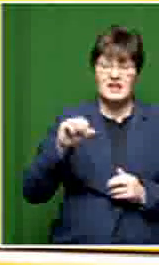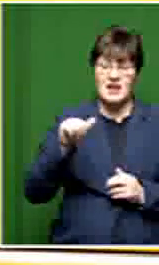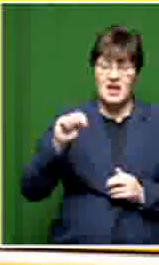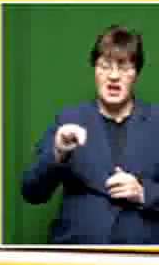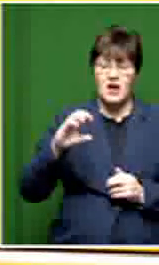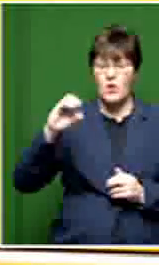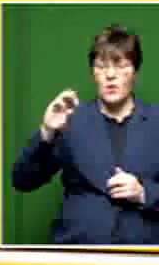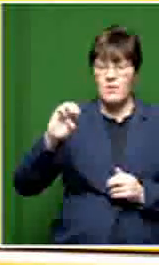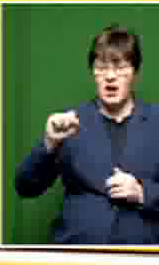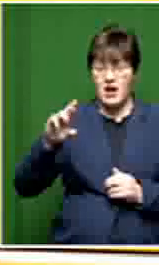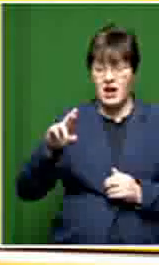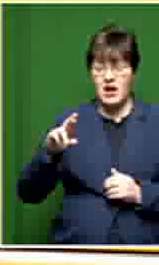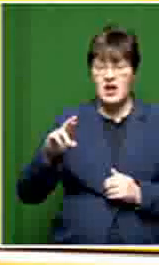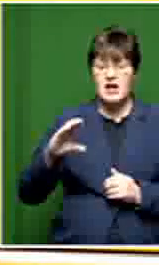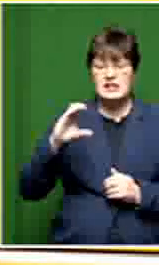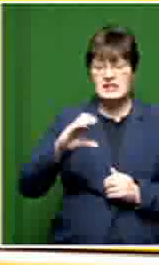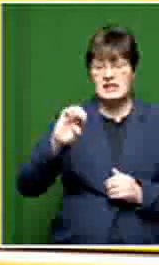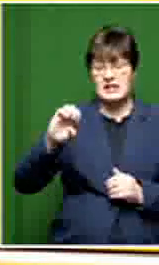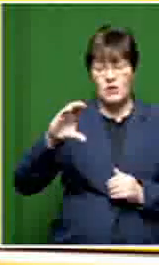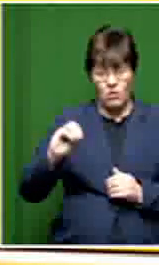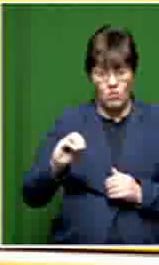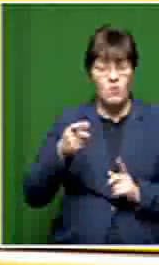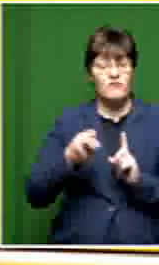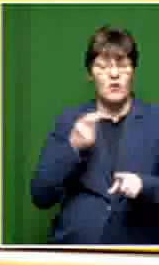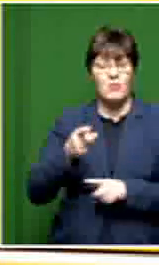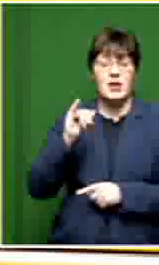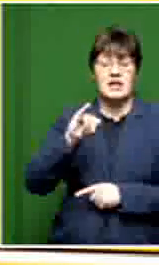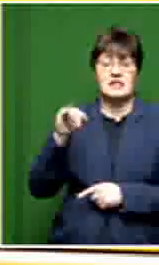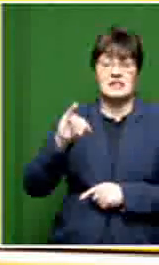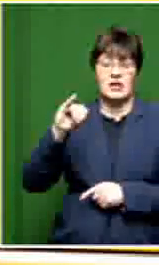the Chief Executive Officer of the Iziko Museums.